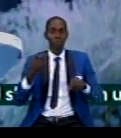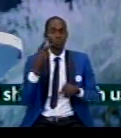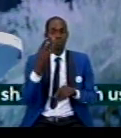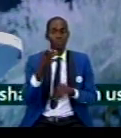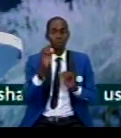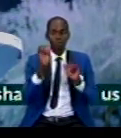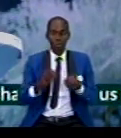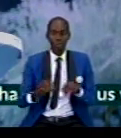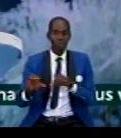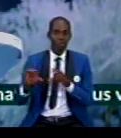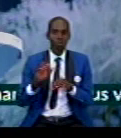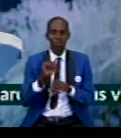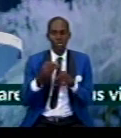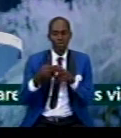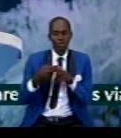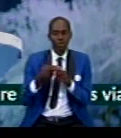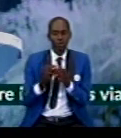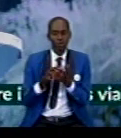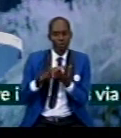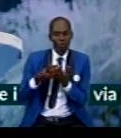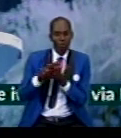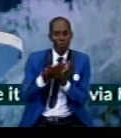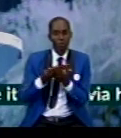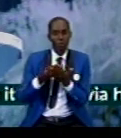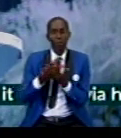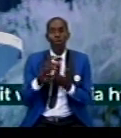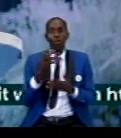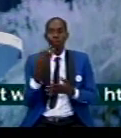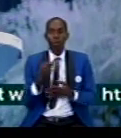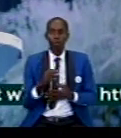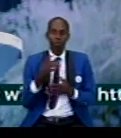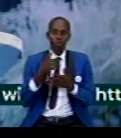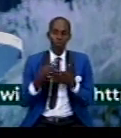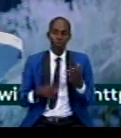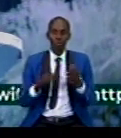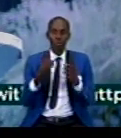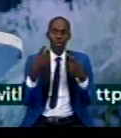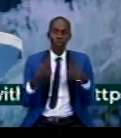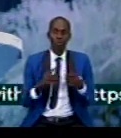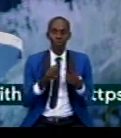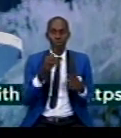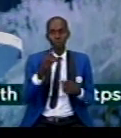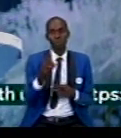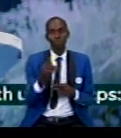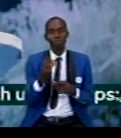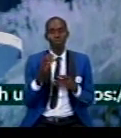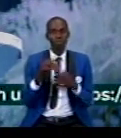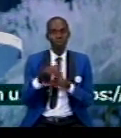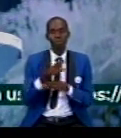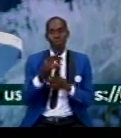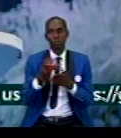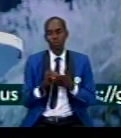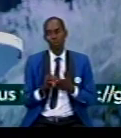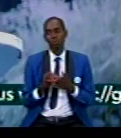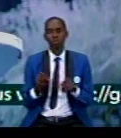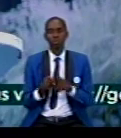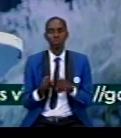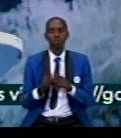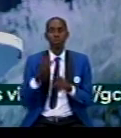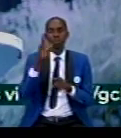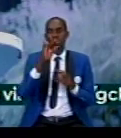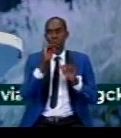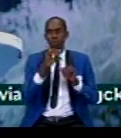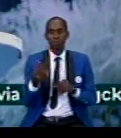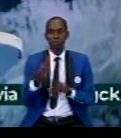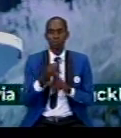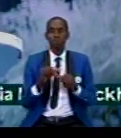Telegram if you receive online. Please do that. God bless you. Yes. Orchestra, can we have a